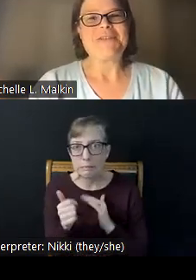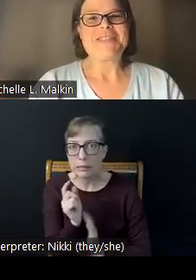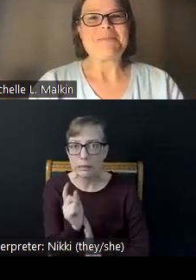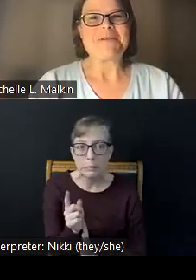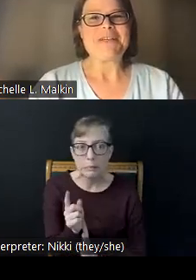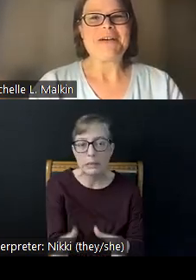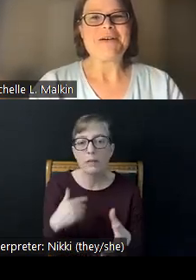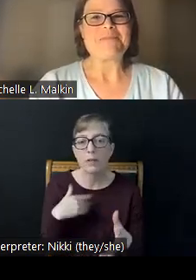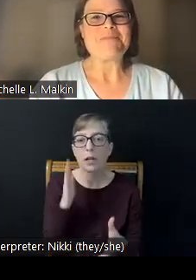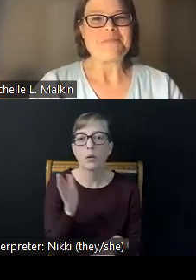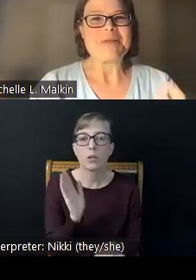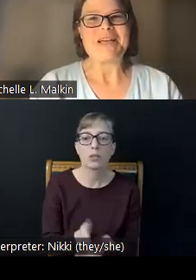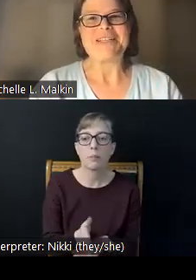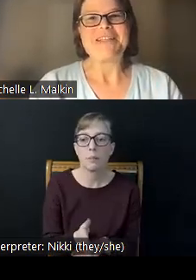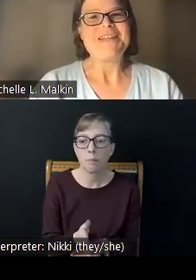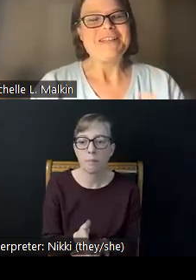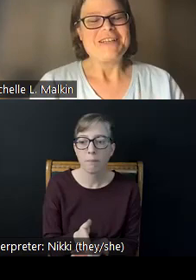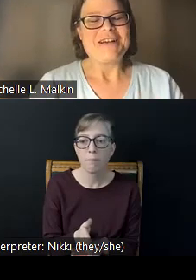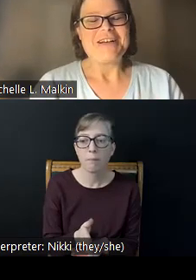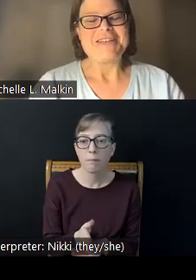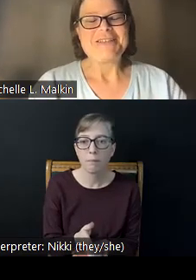I will stop my